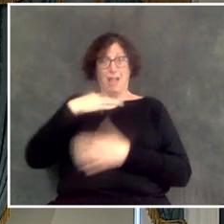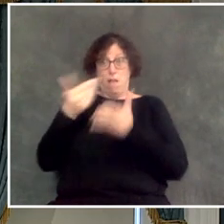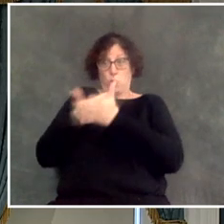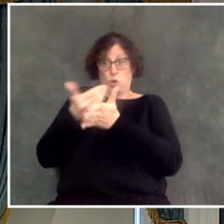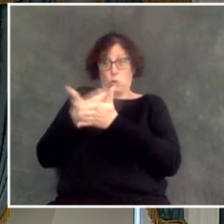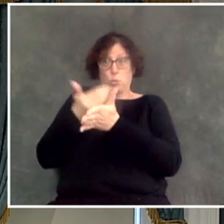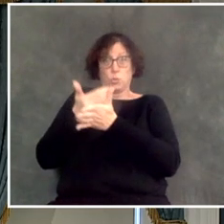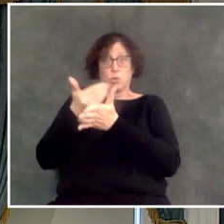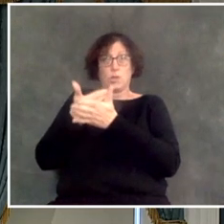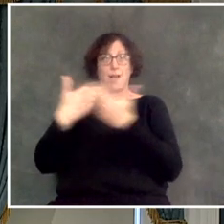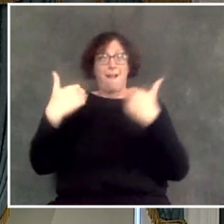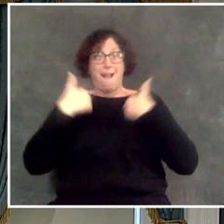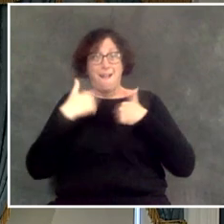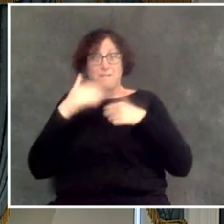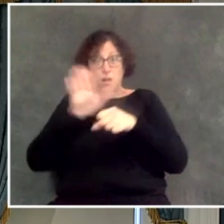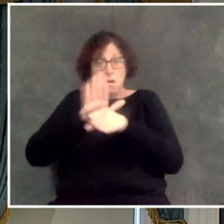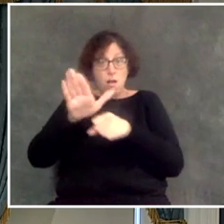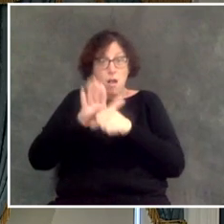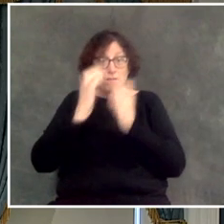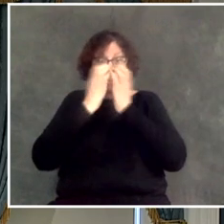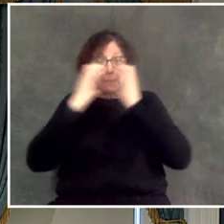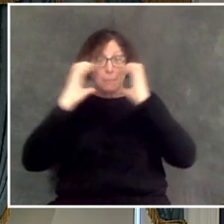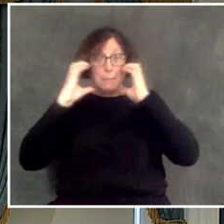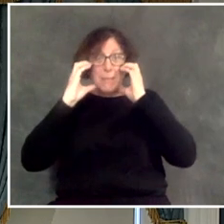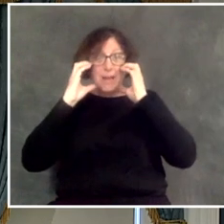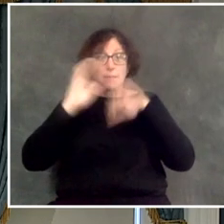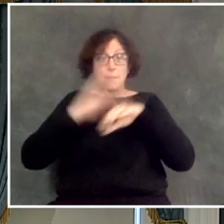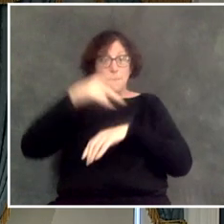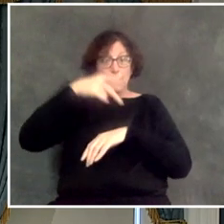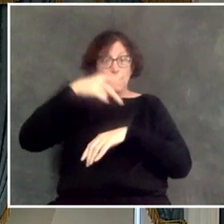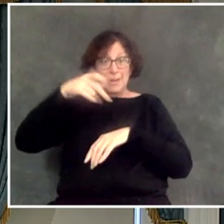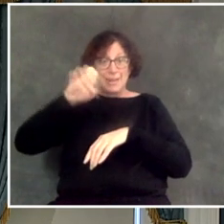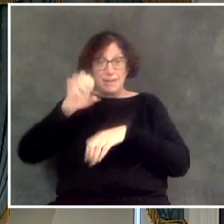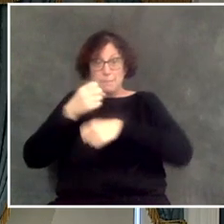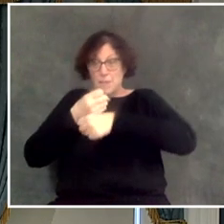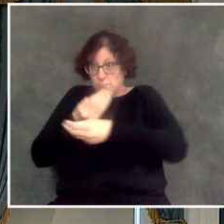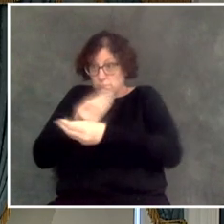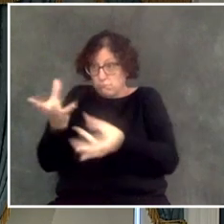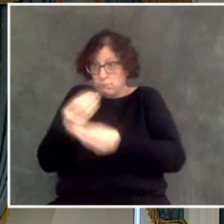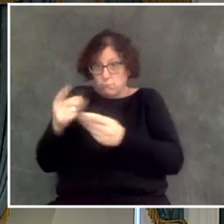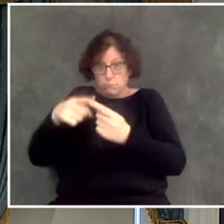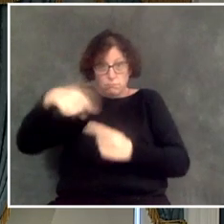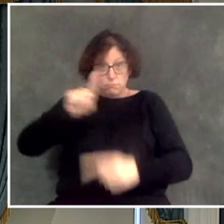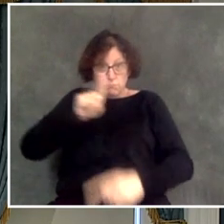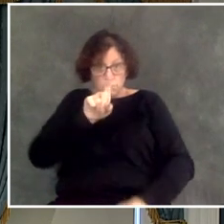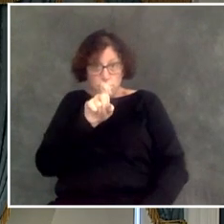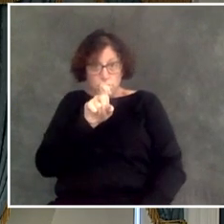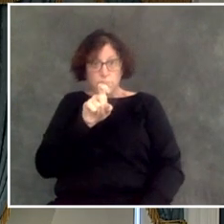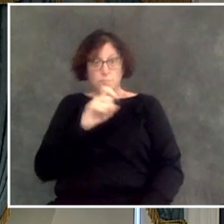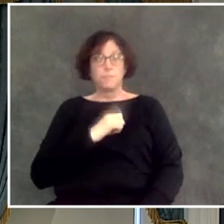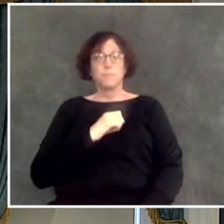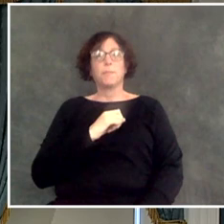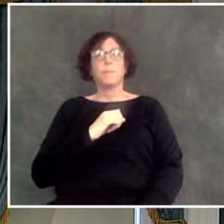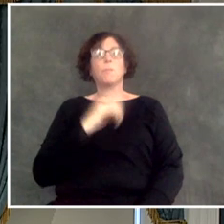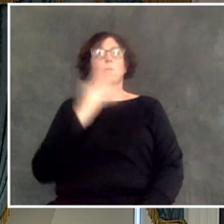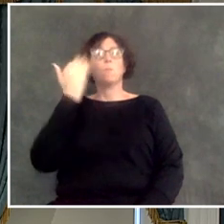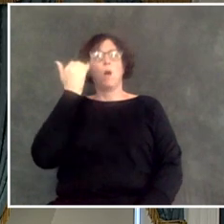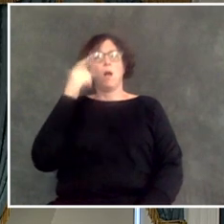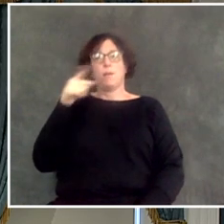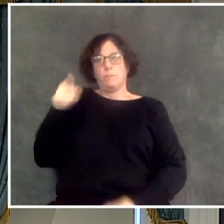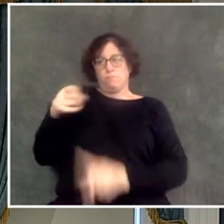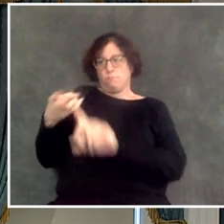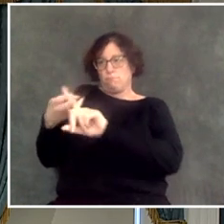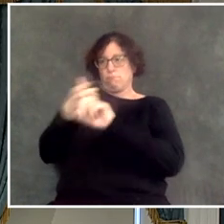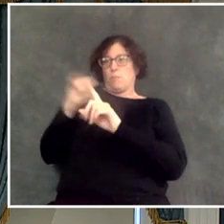rather than rationing, because they're going to want to go back to wherever they're from when this is over and take care of their neighbors,